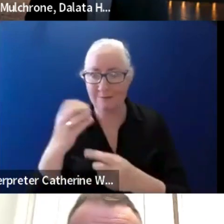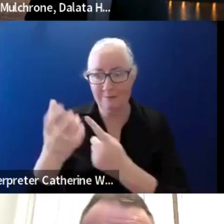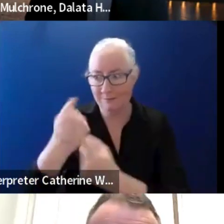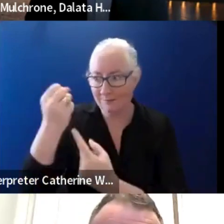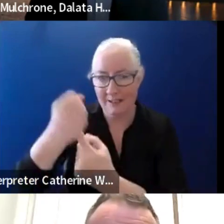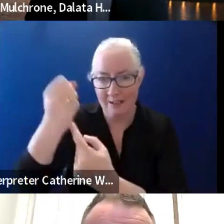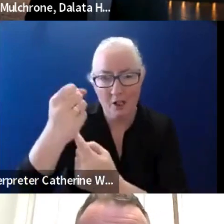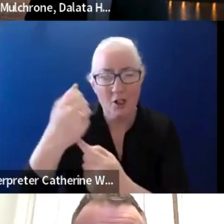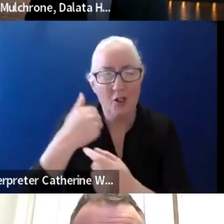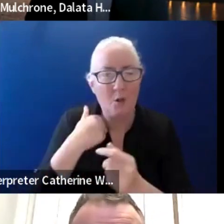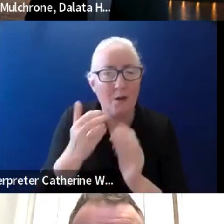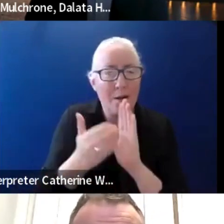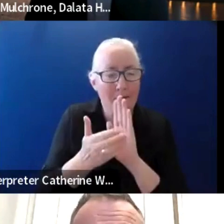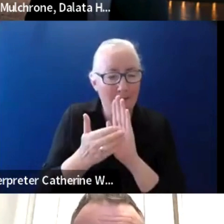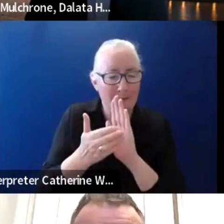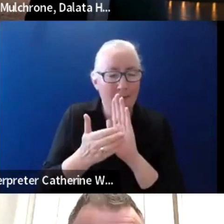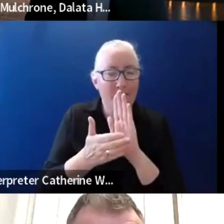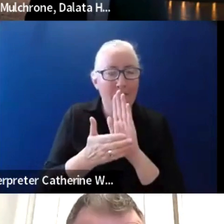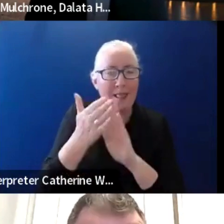building that